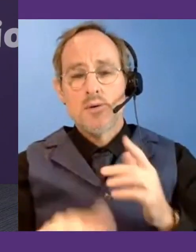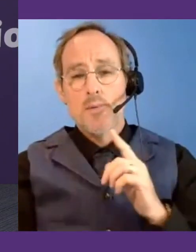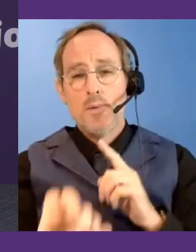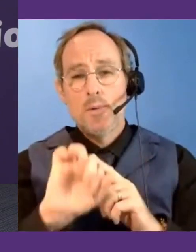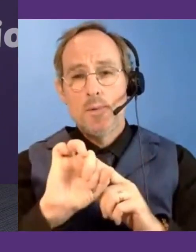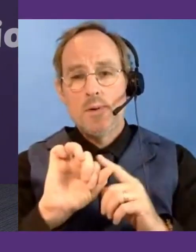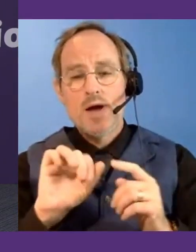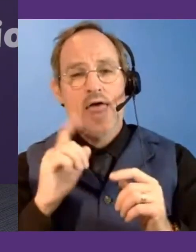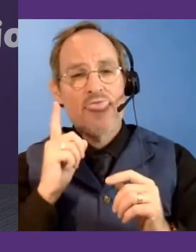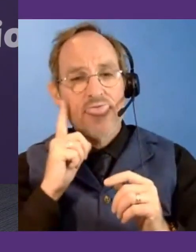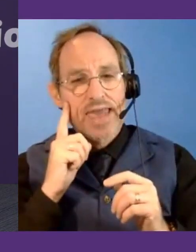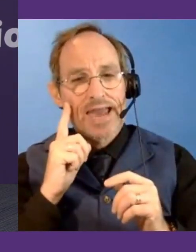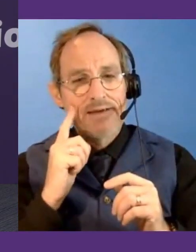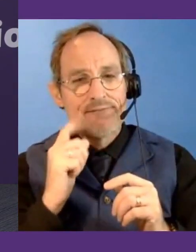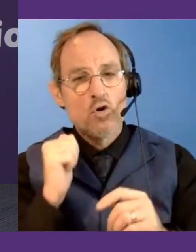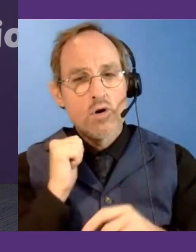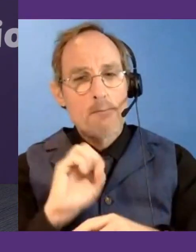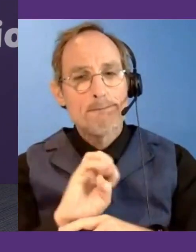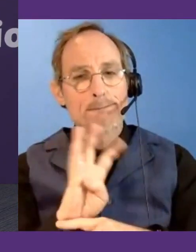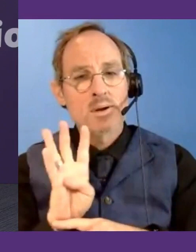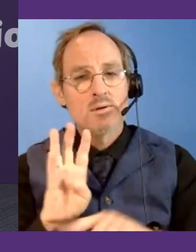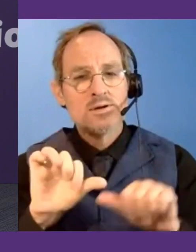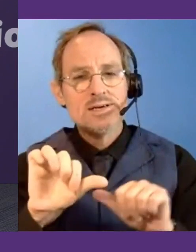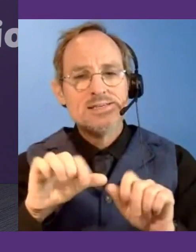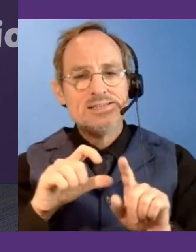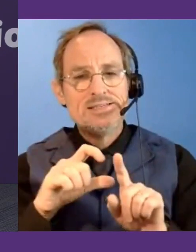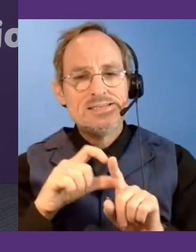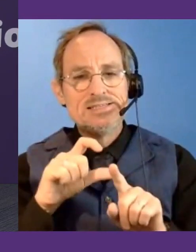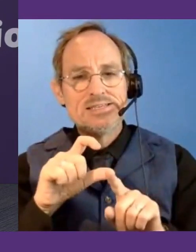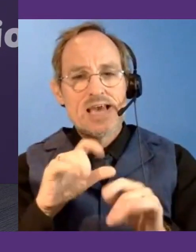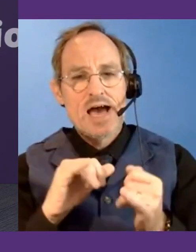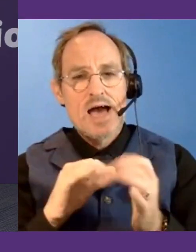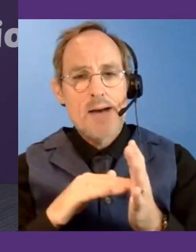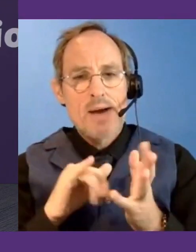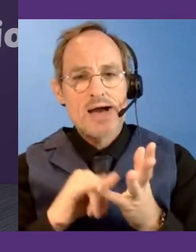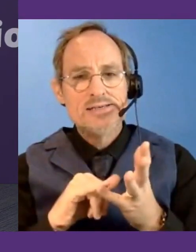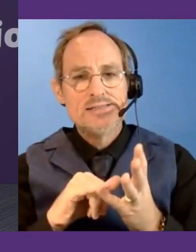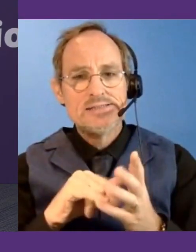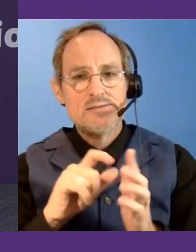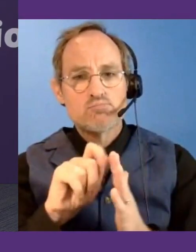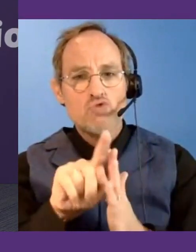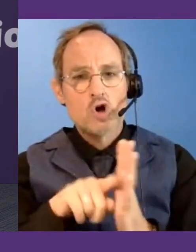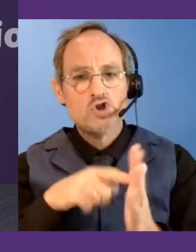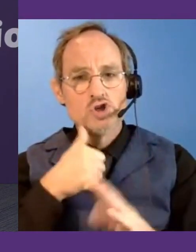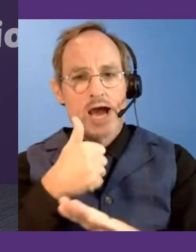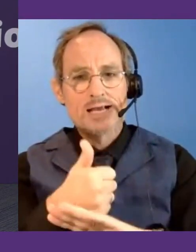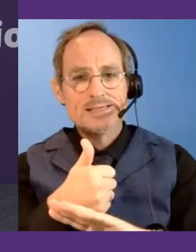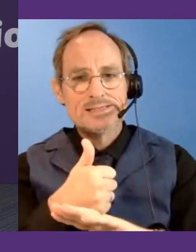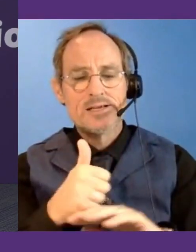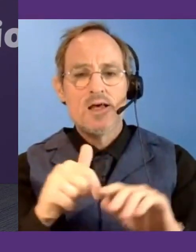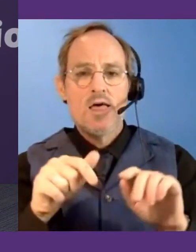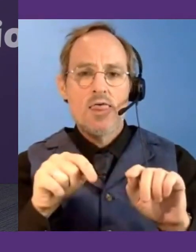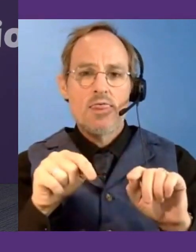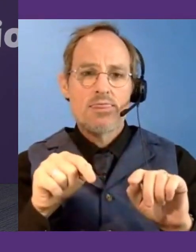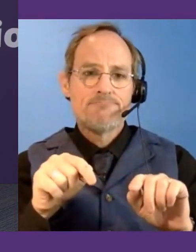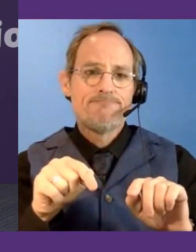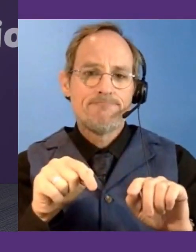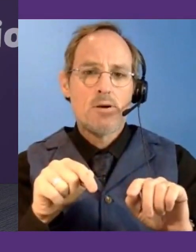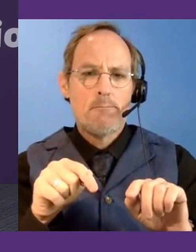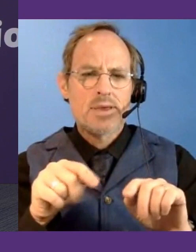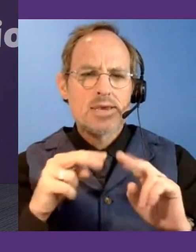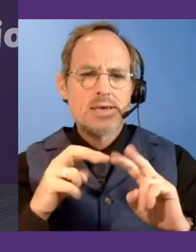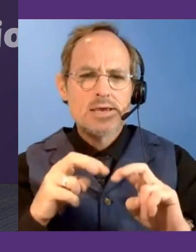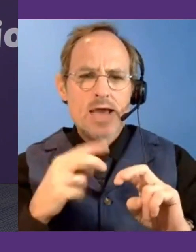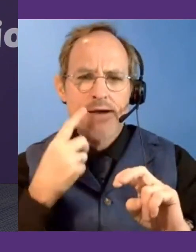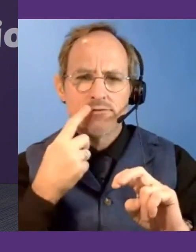from that, the DCMS project came about, which was, there was some evidence that